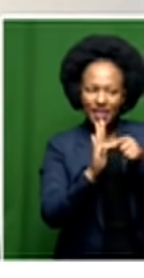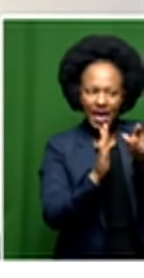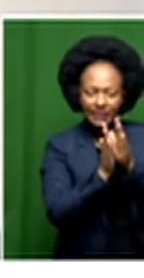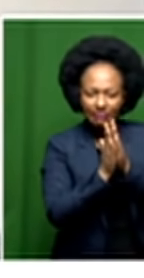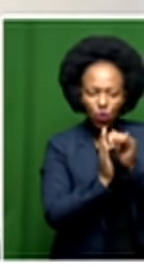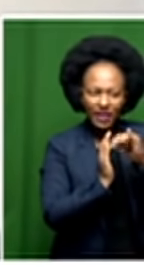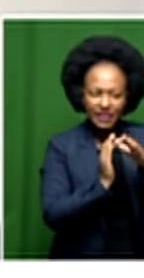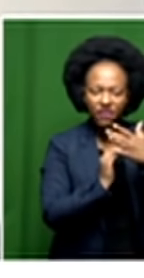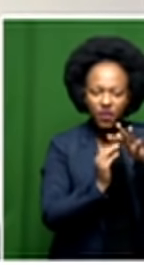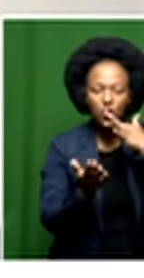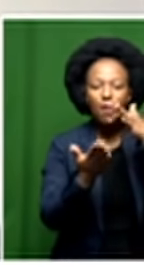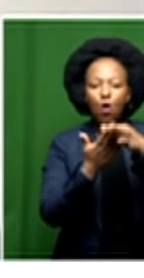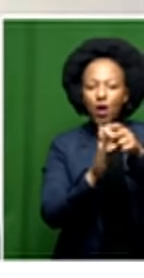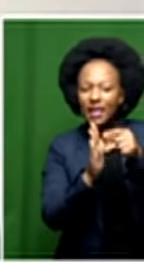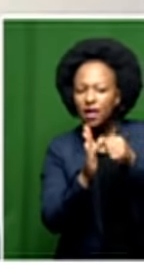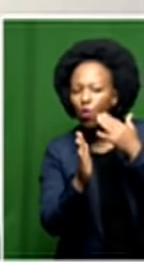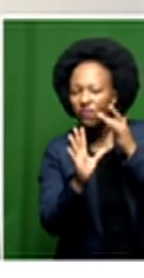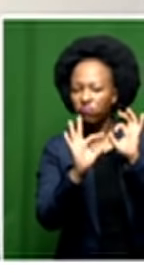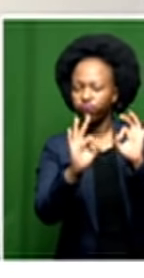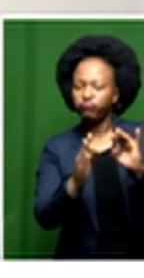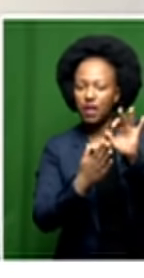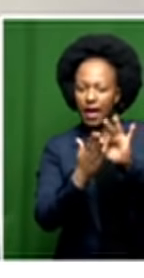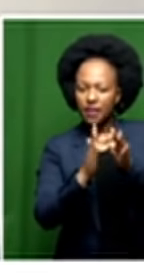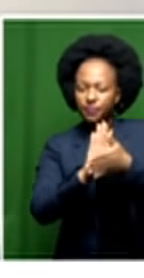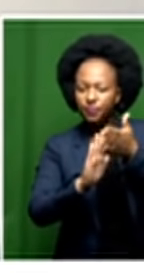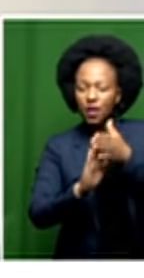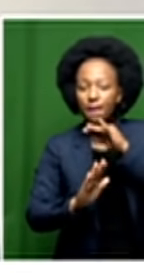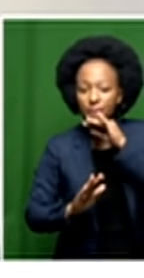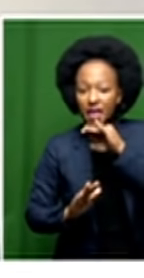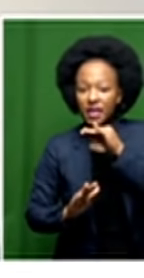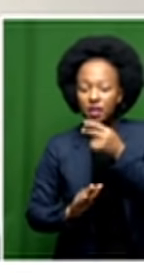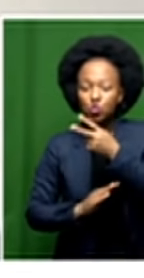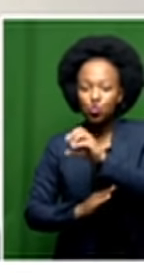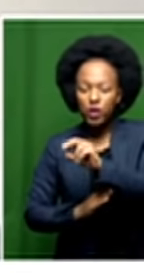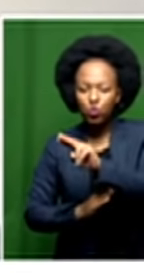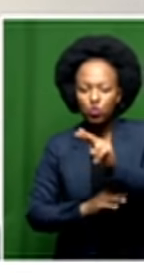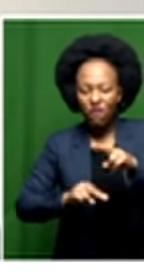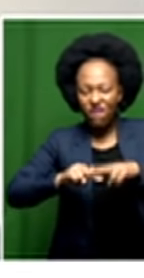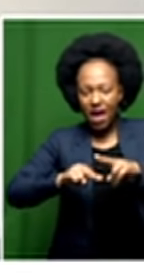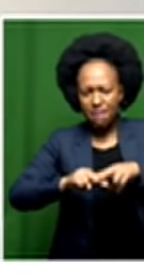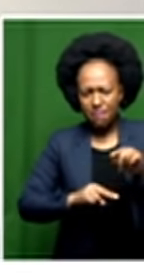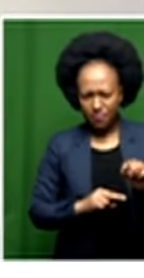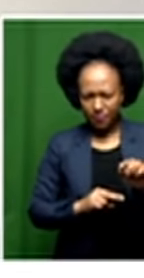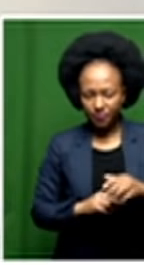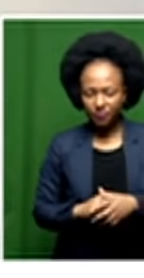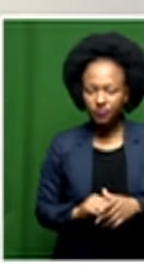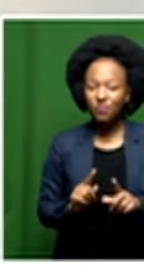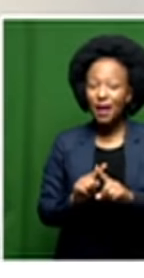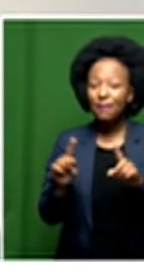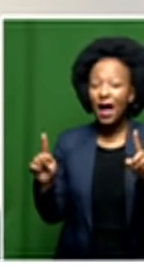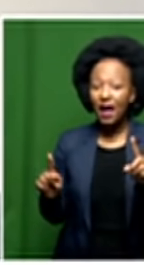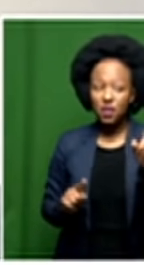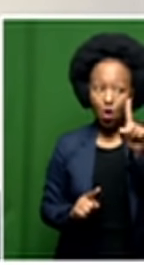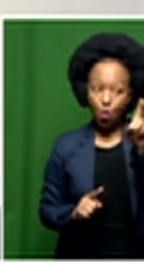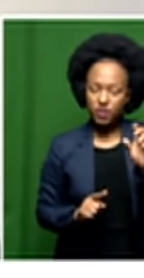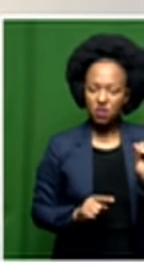IEC proposes would be realistic to hold an election, which is in February of 2022. There's still a big question